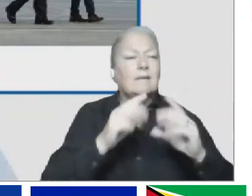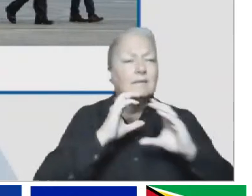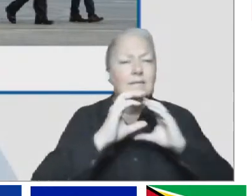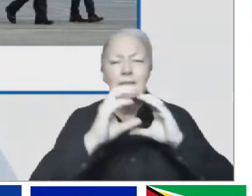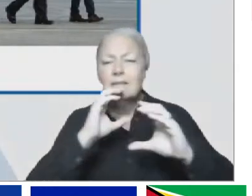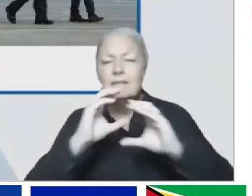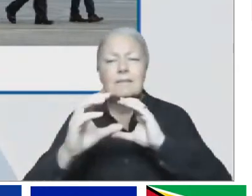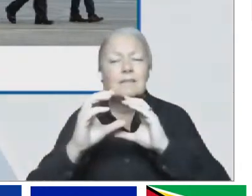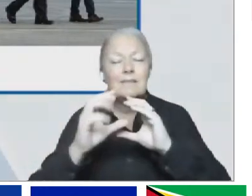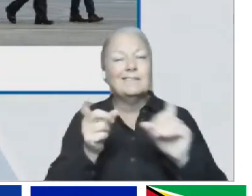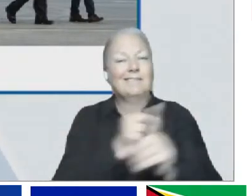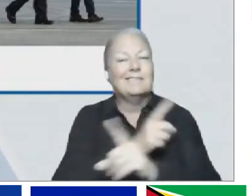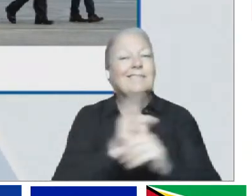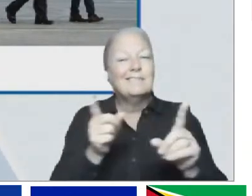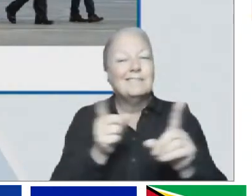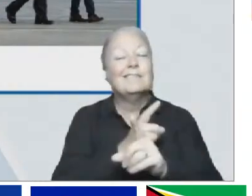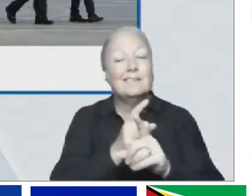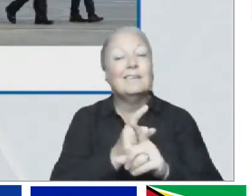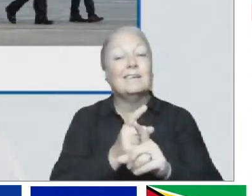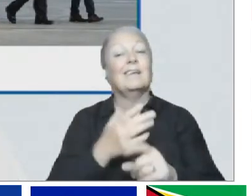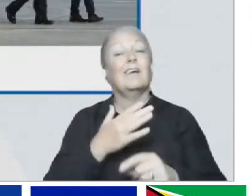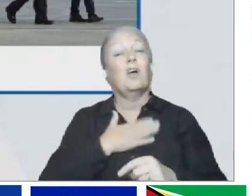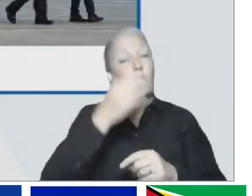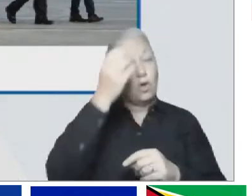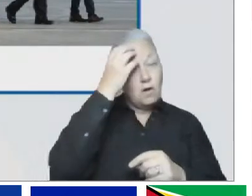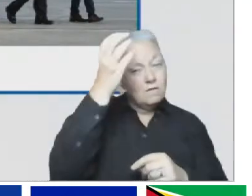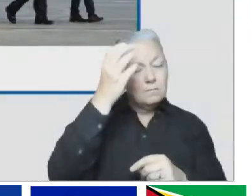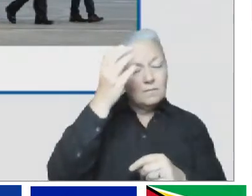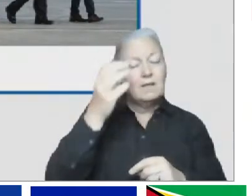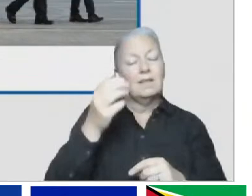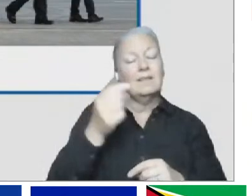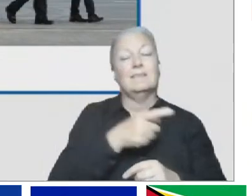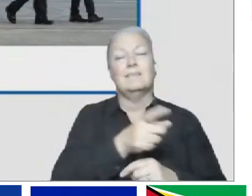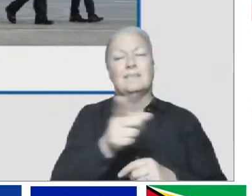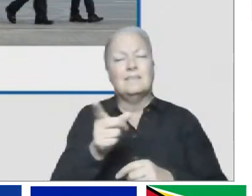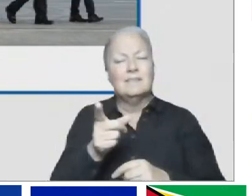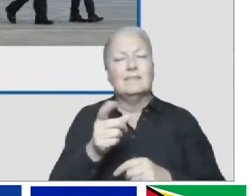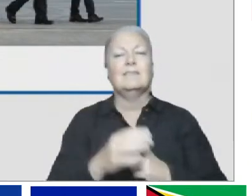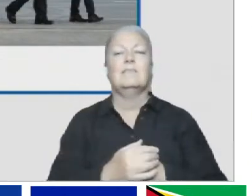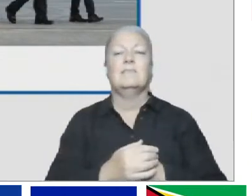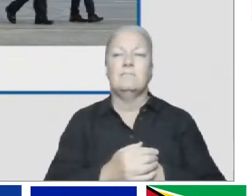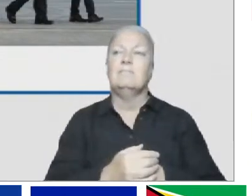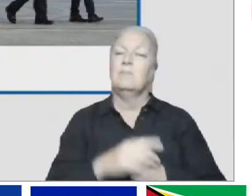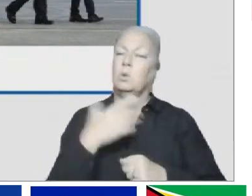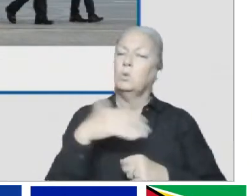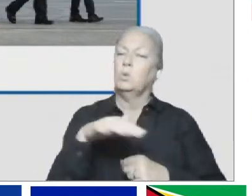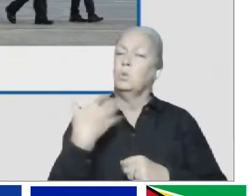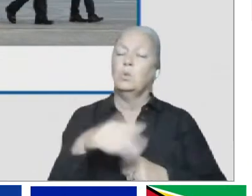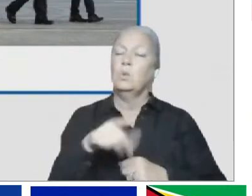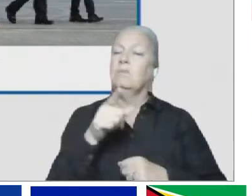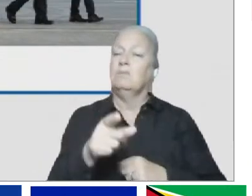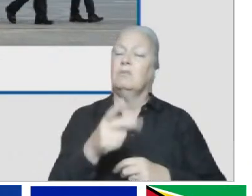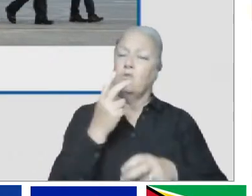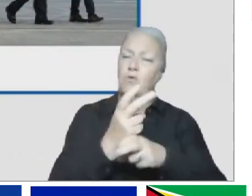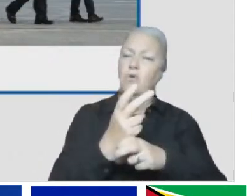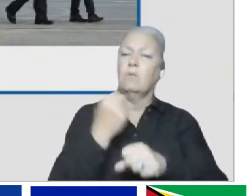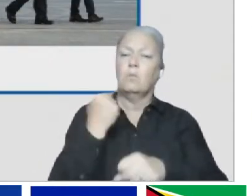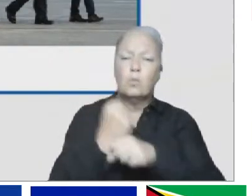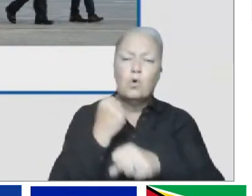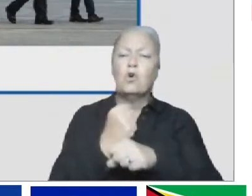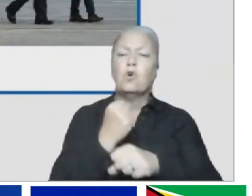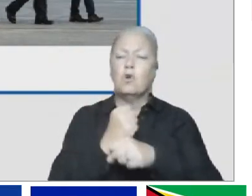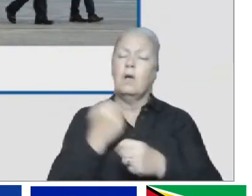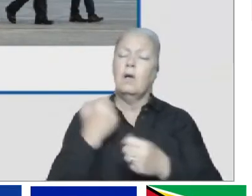our government who did a hard job to do all this and to manage all this together with